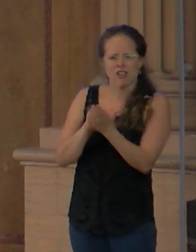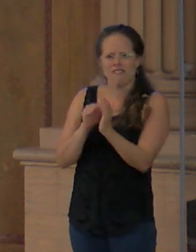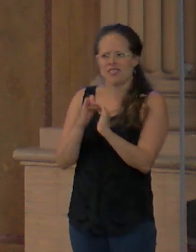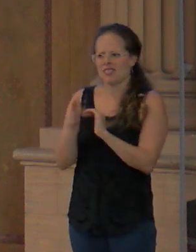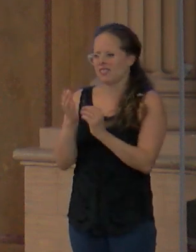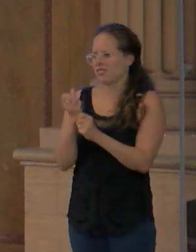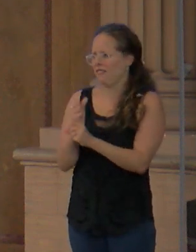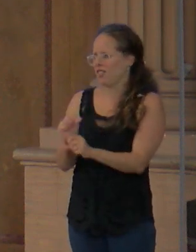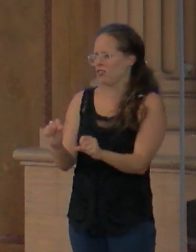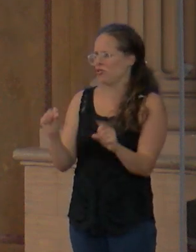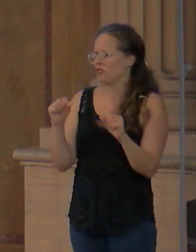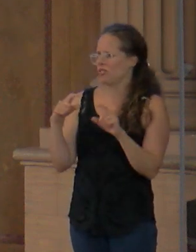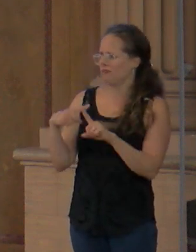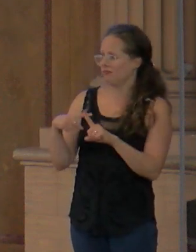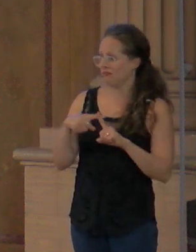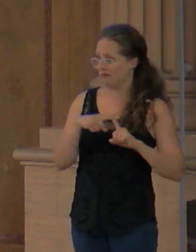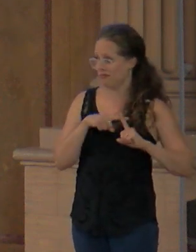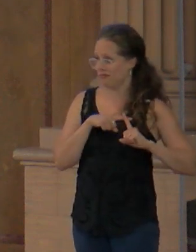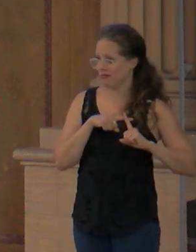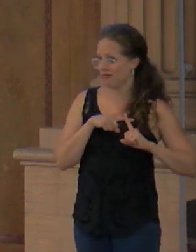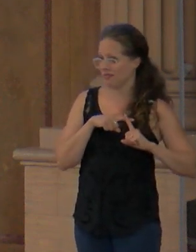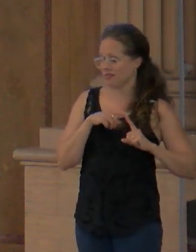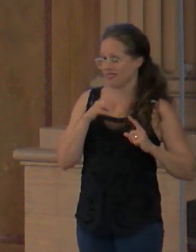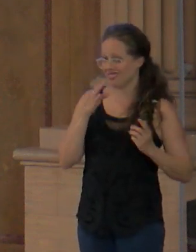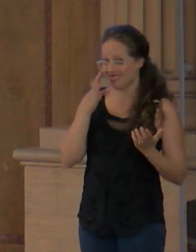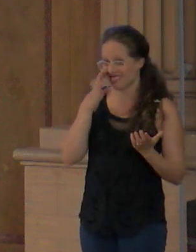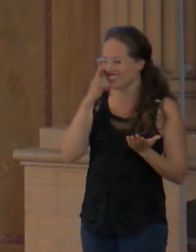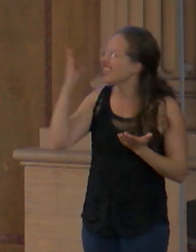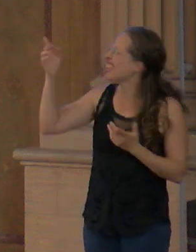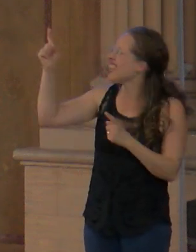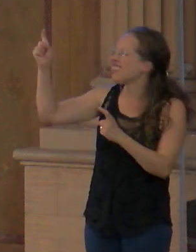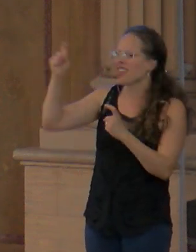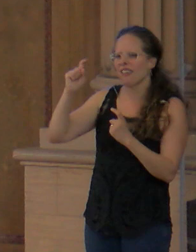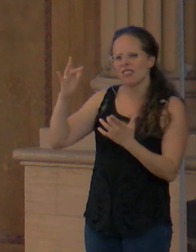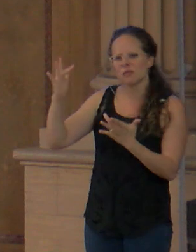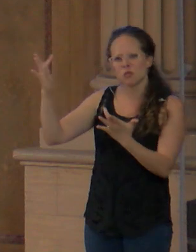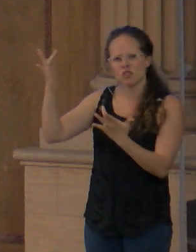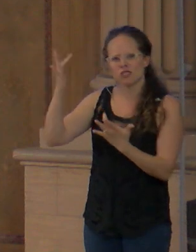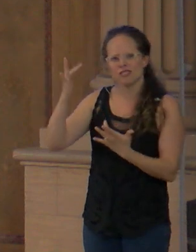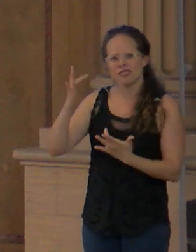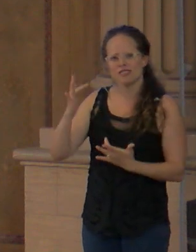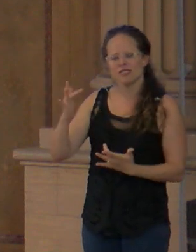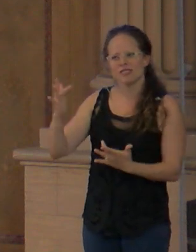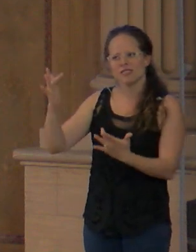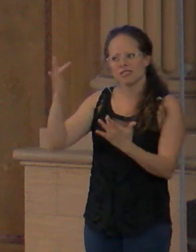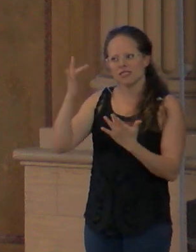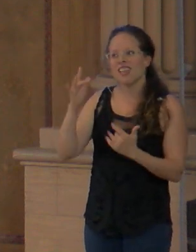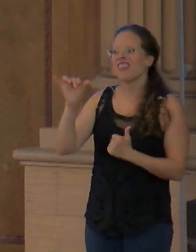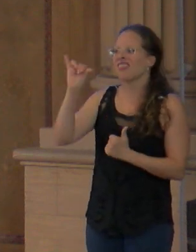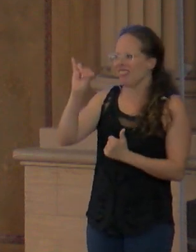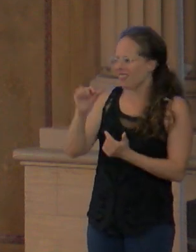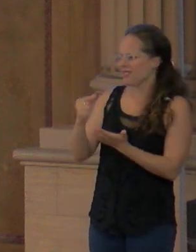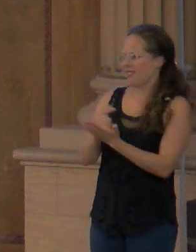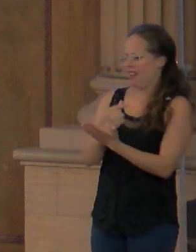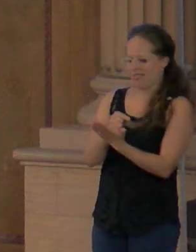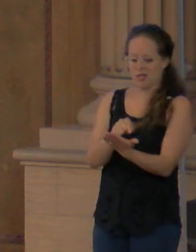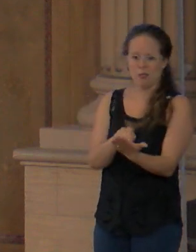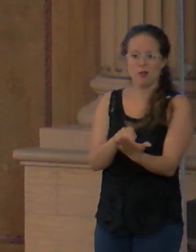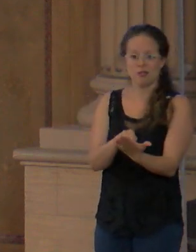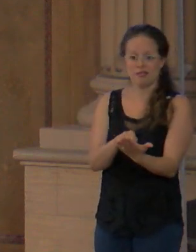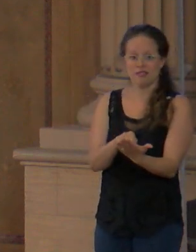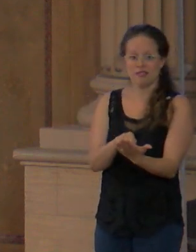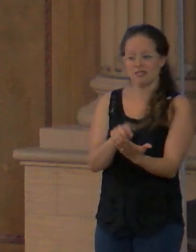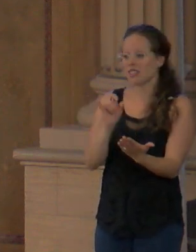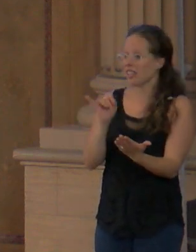He paid the price that justice demanded so that he could give us mercy. That's the gospel we believe. If